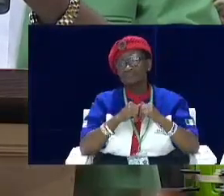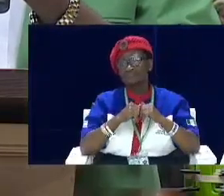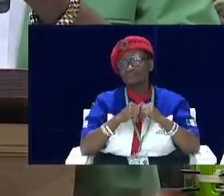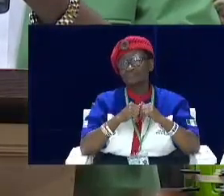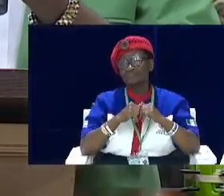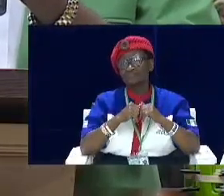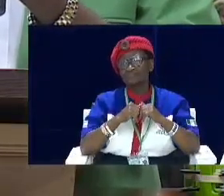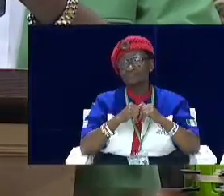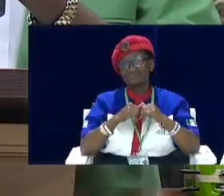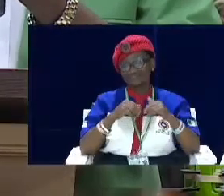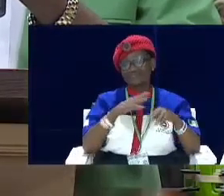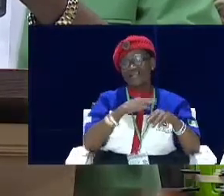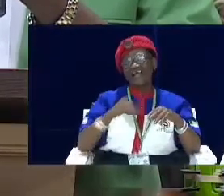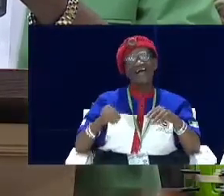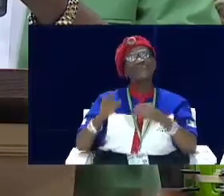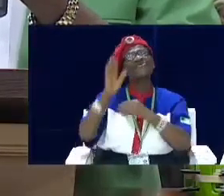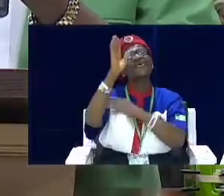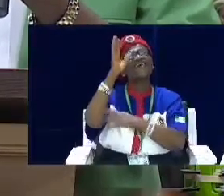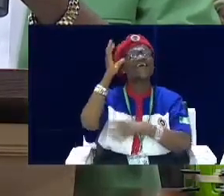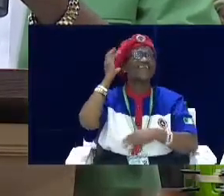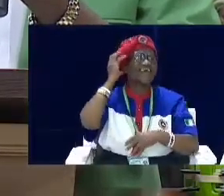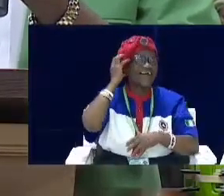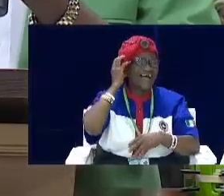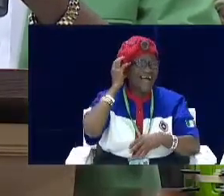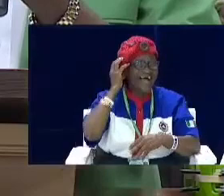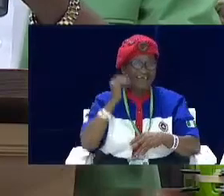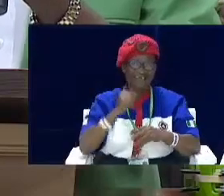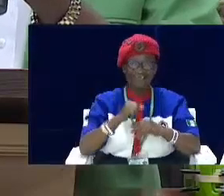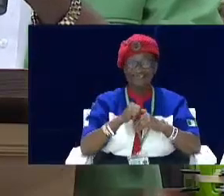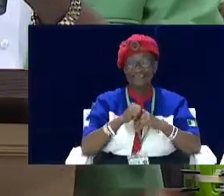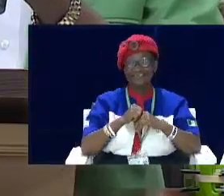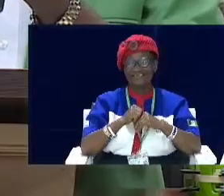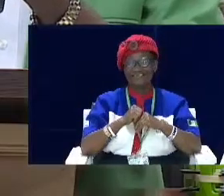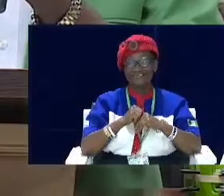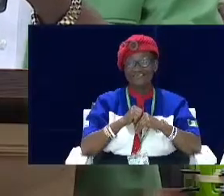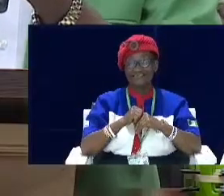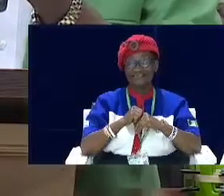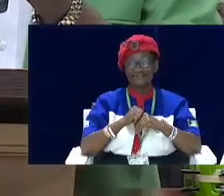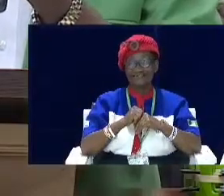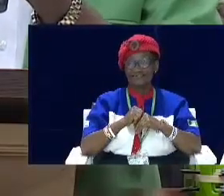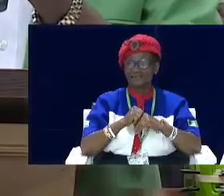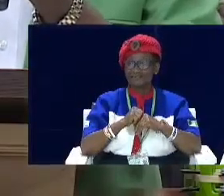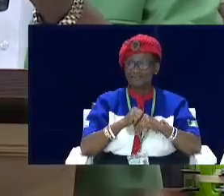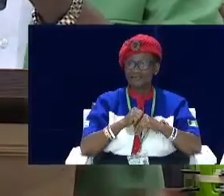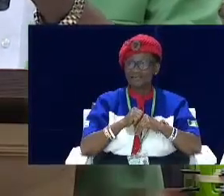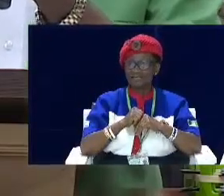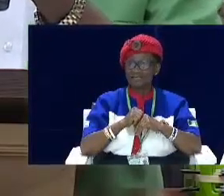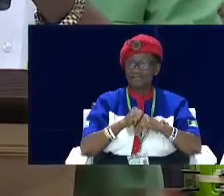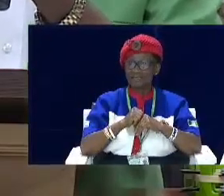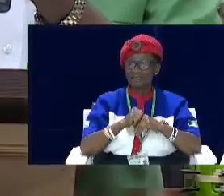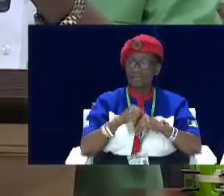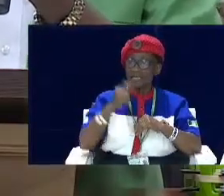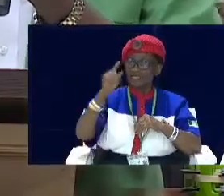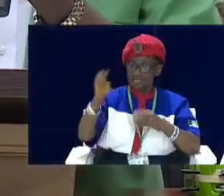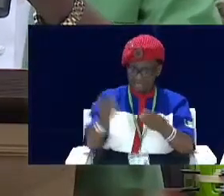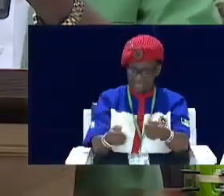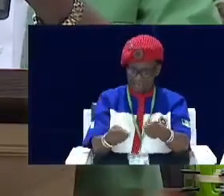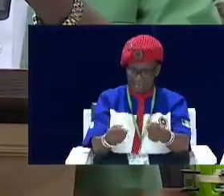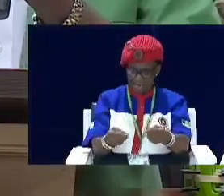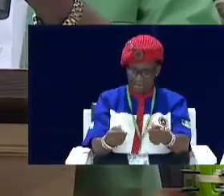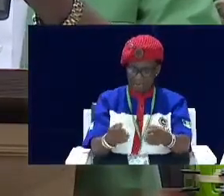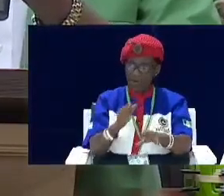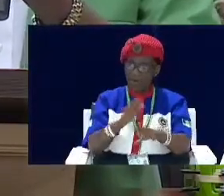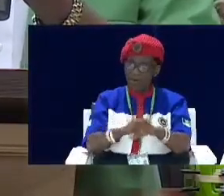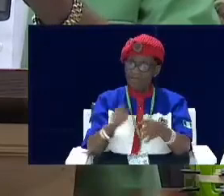And God had. Olorun si gbo lojo yen. The ground of this campground shook. Ile si